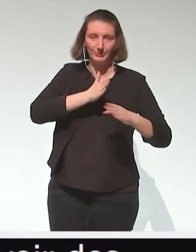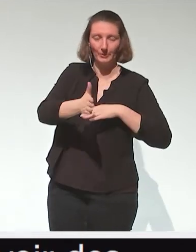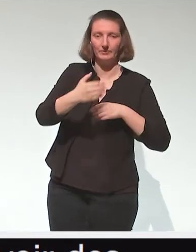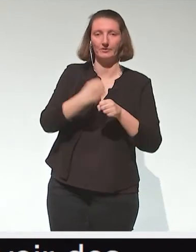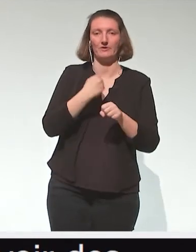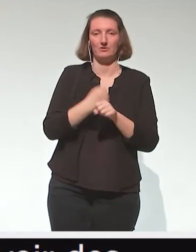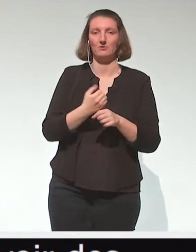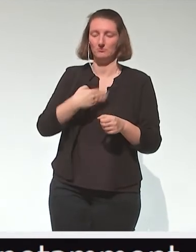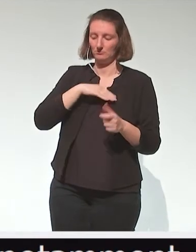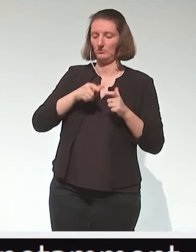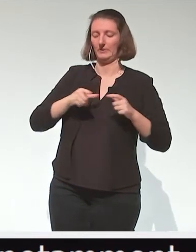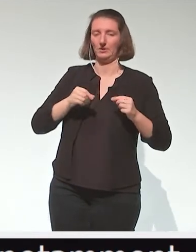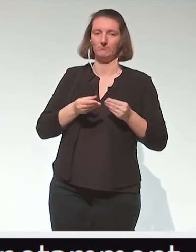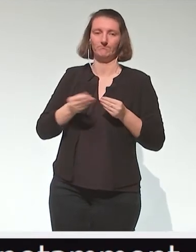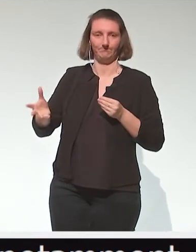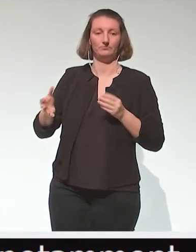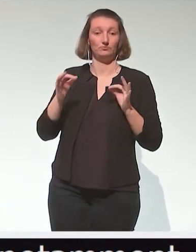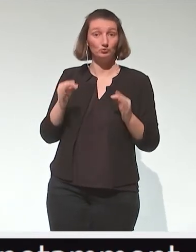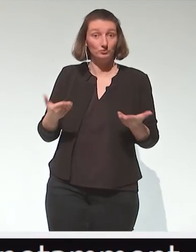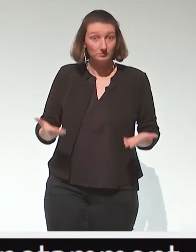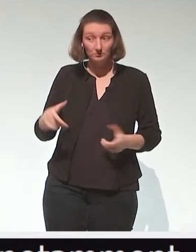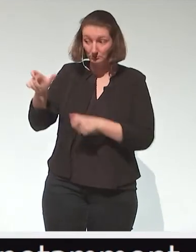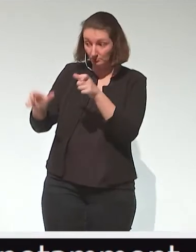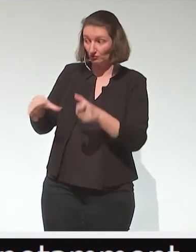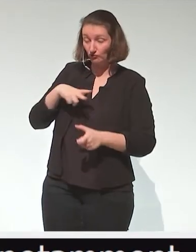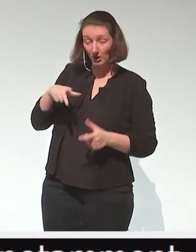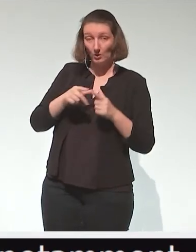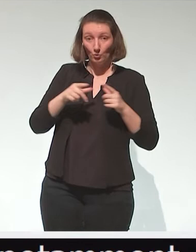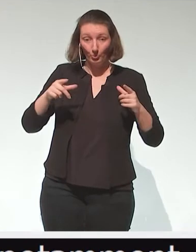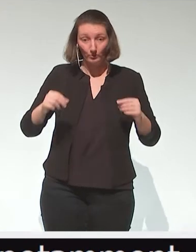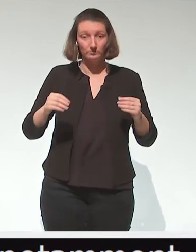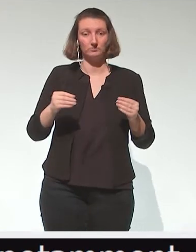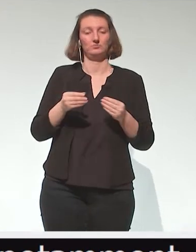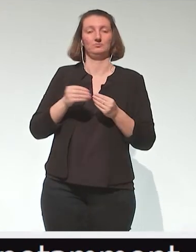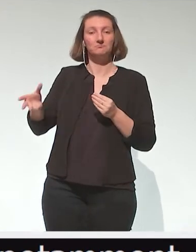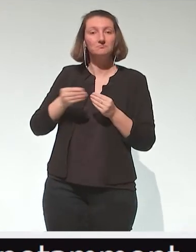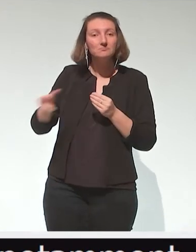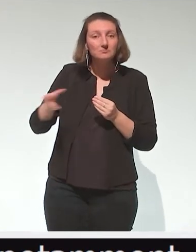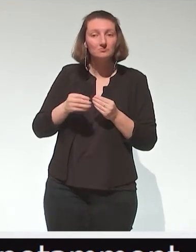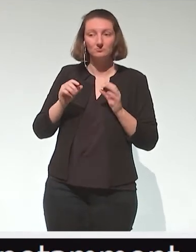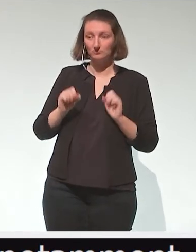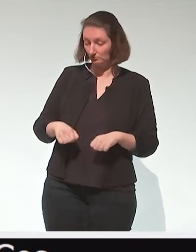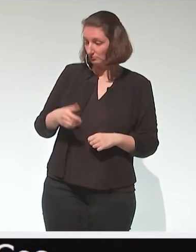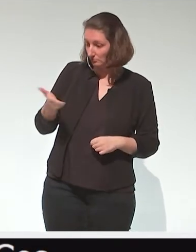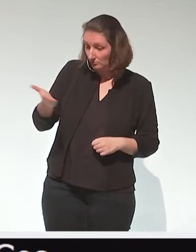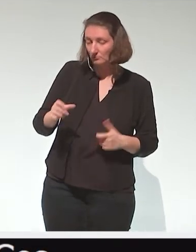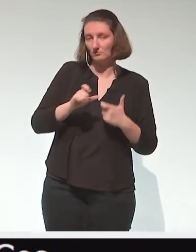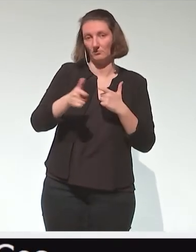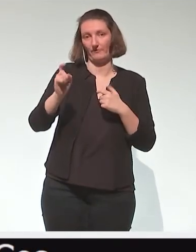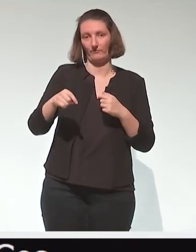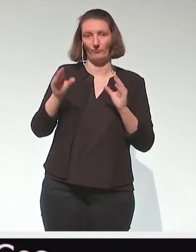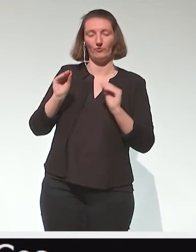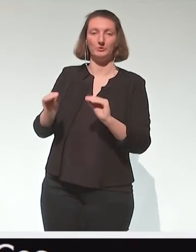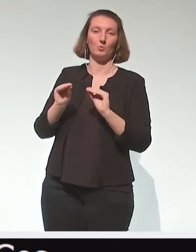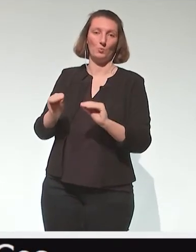the voucher, but they have to go through a training process or a course